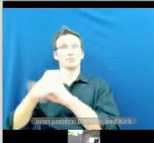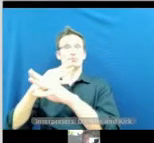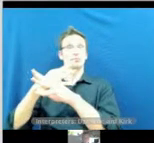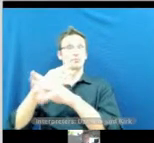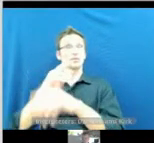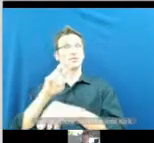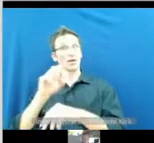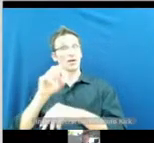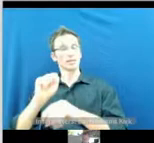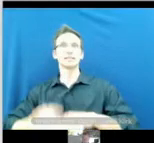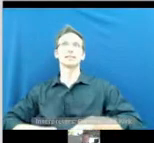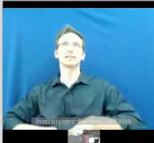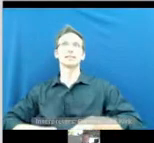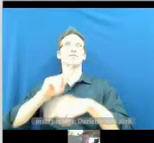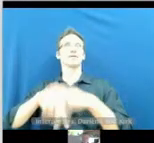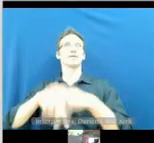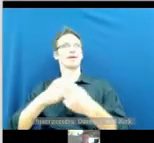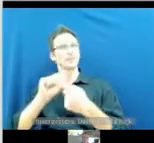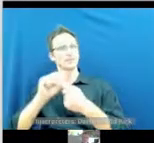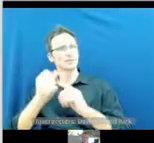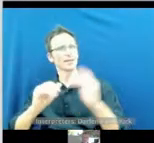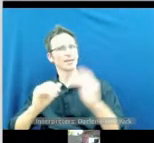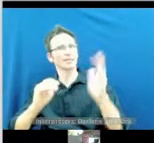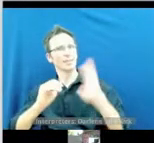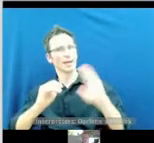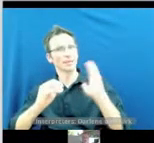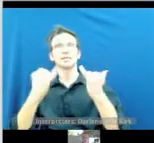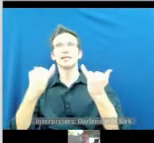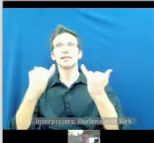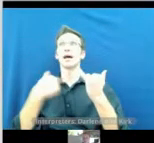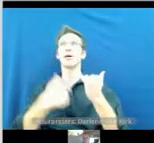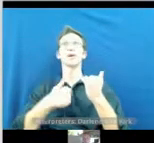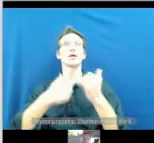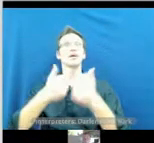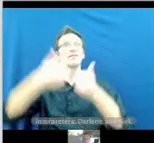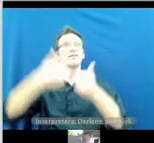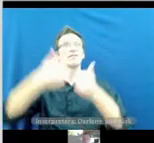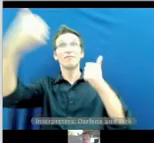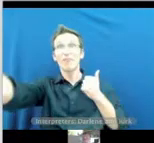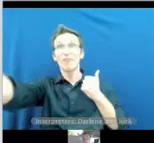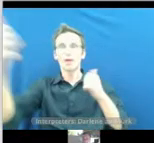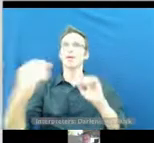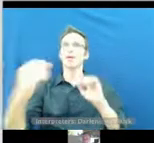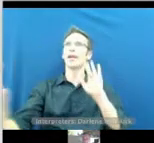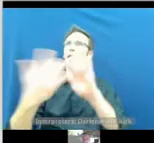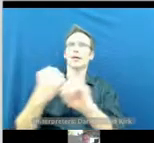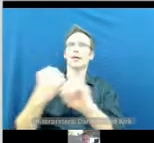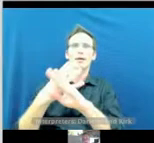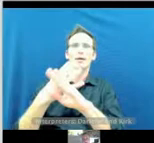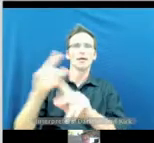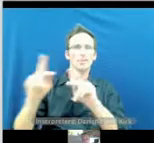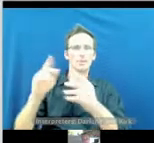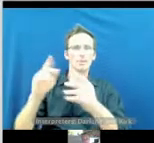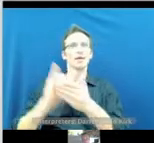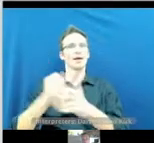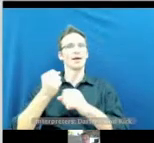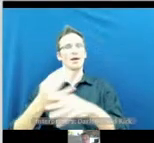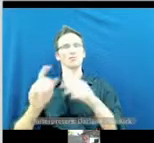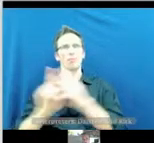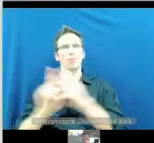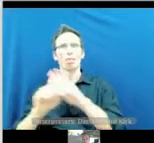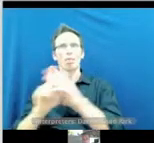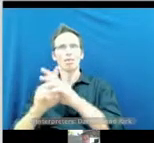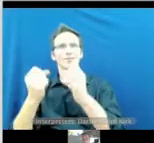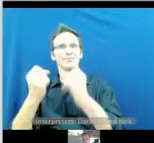sudden virtually, right, we were able to connect with people, and a whole host of issues then came up. But it was kind of interesting. Once we